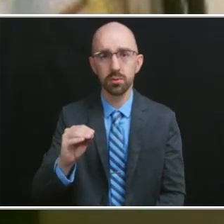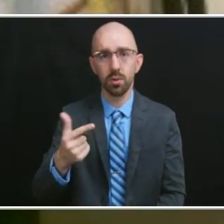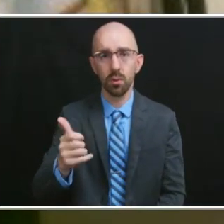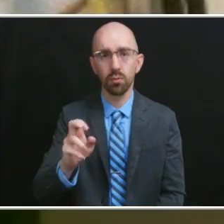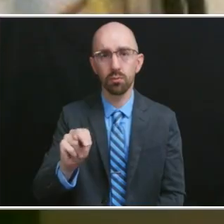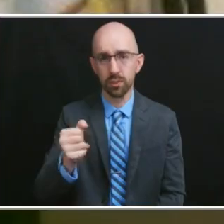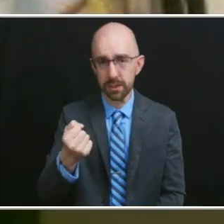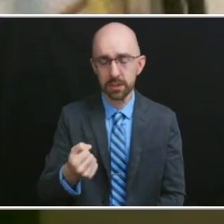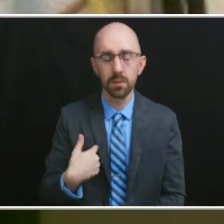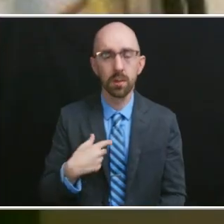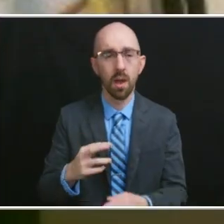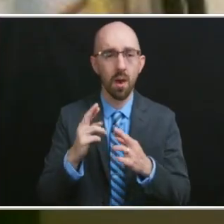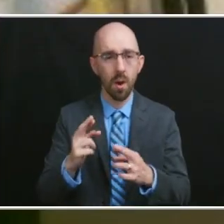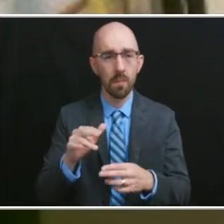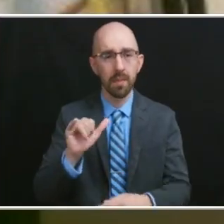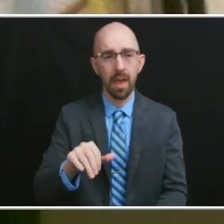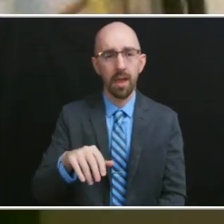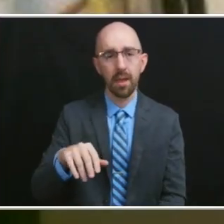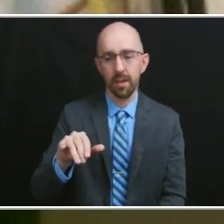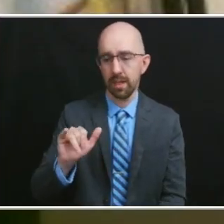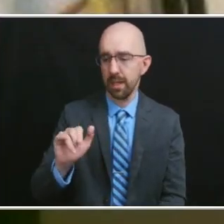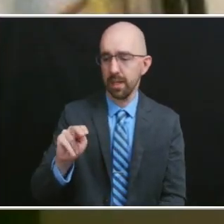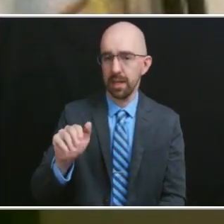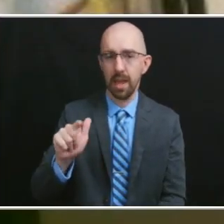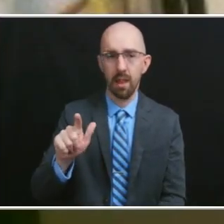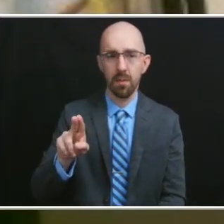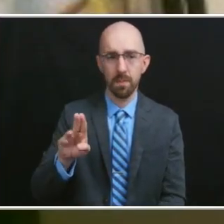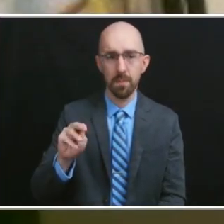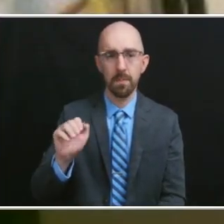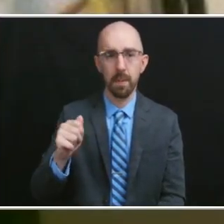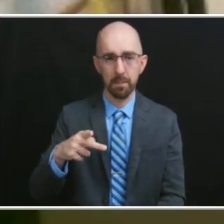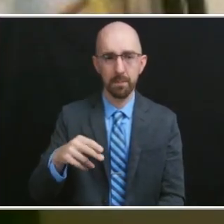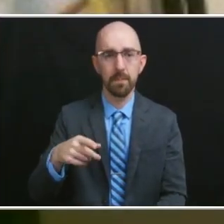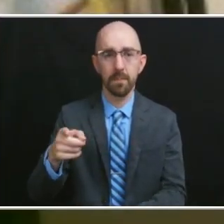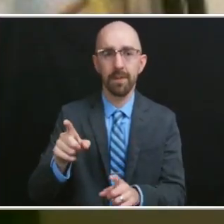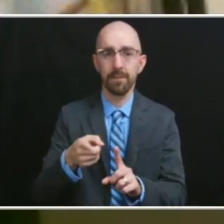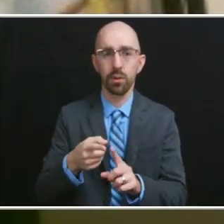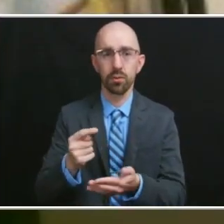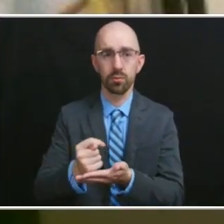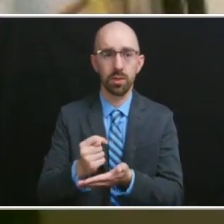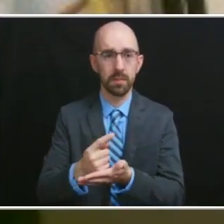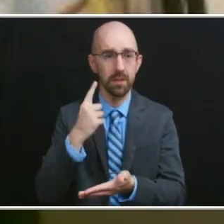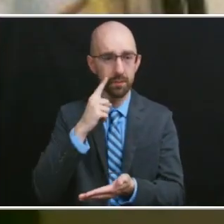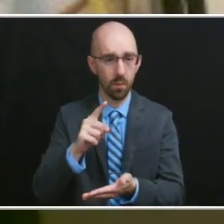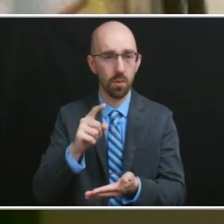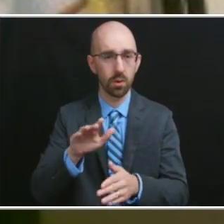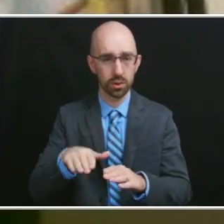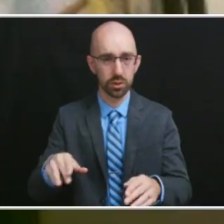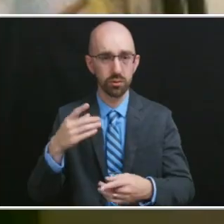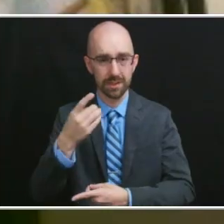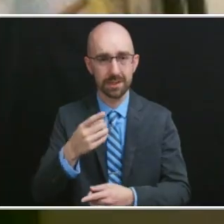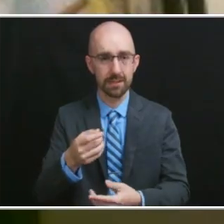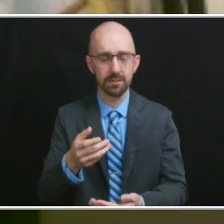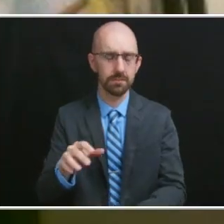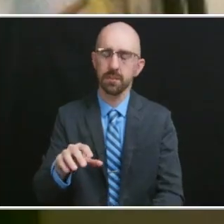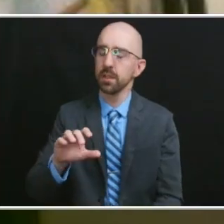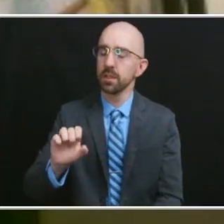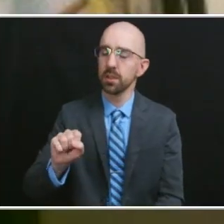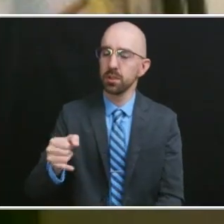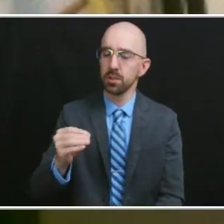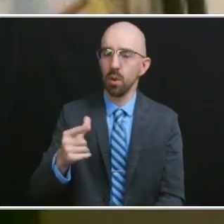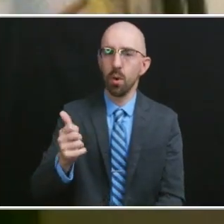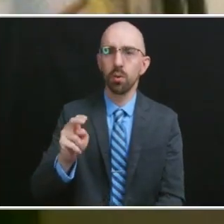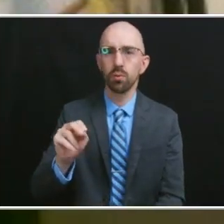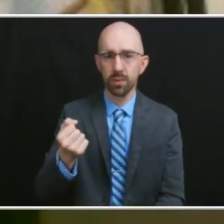So we hope that ianalumab might become the first approved treatment specifically for Sjögren's disease as early as next year. There are also